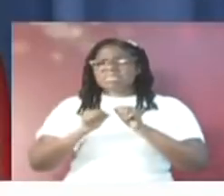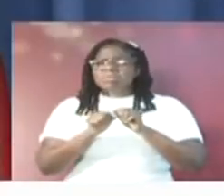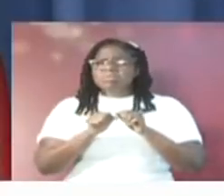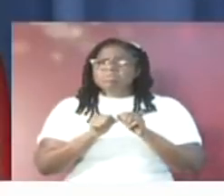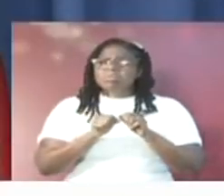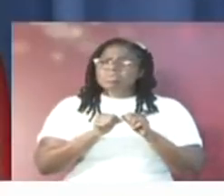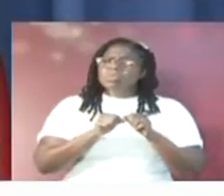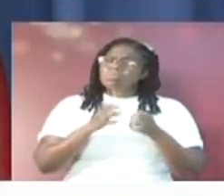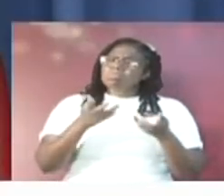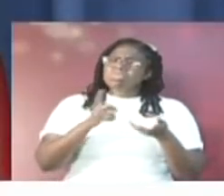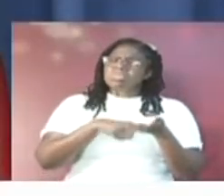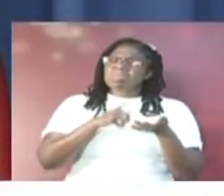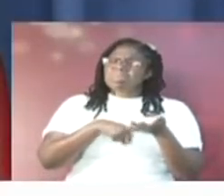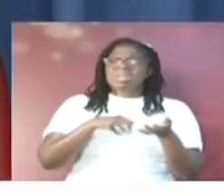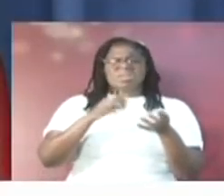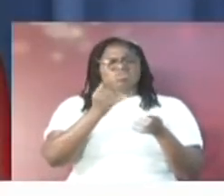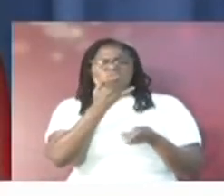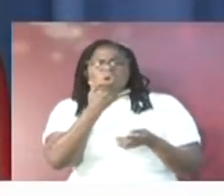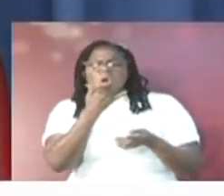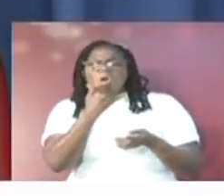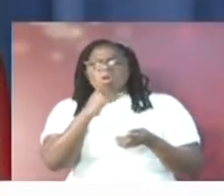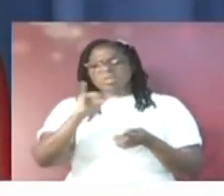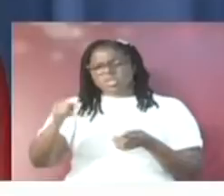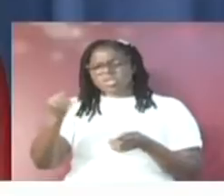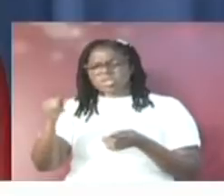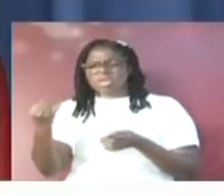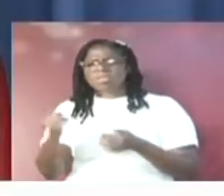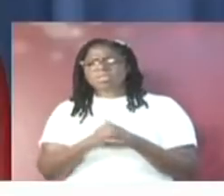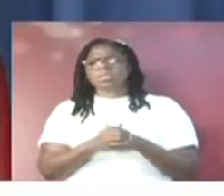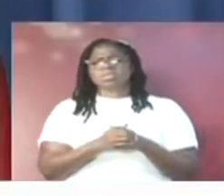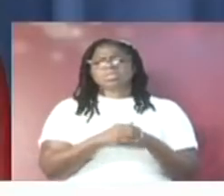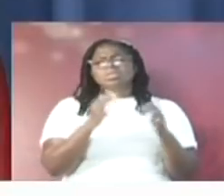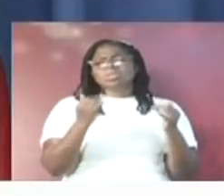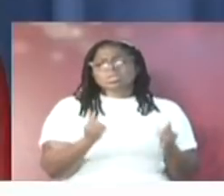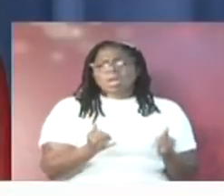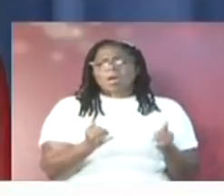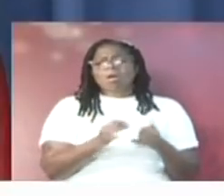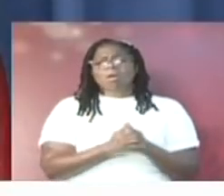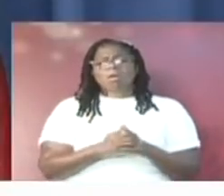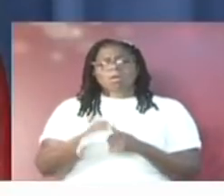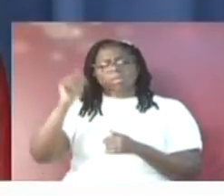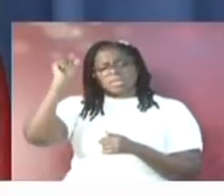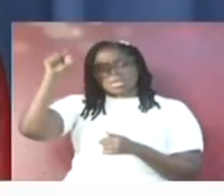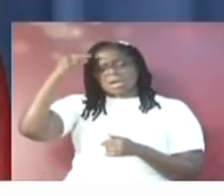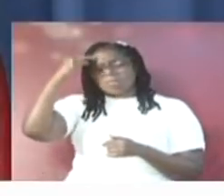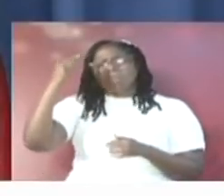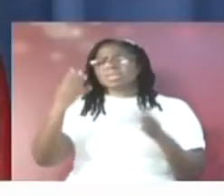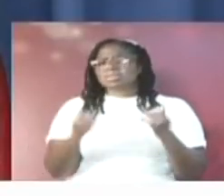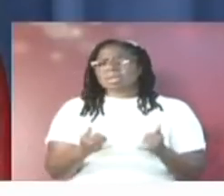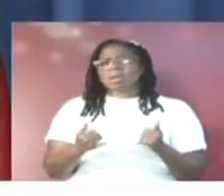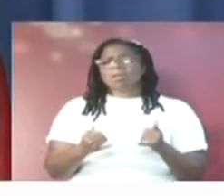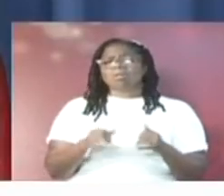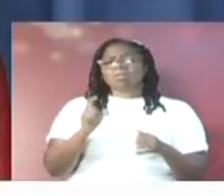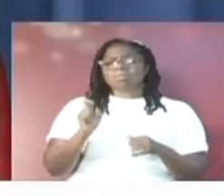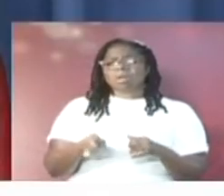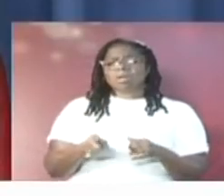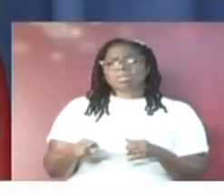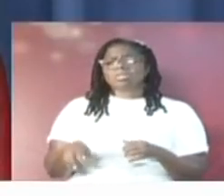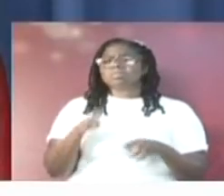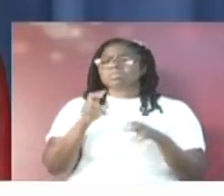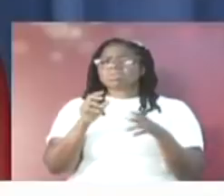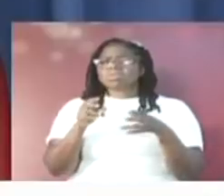United States, having made the offer, is now having to look at whether in fact they do have